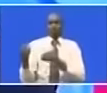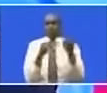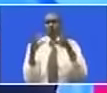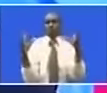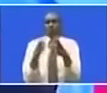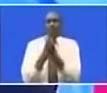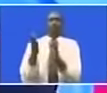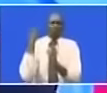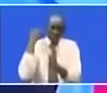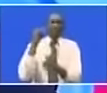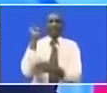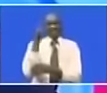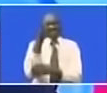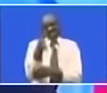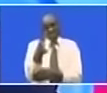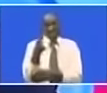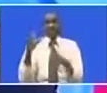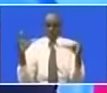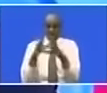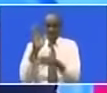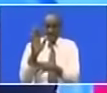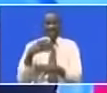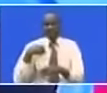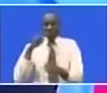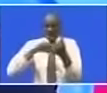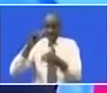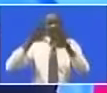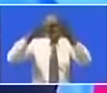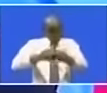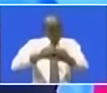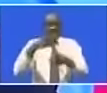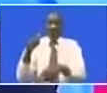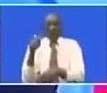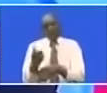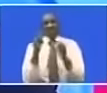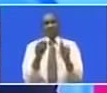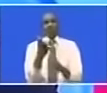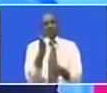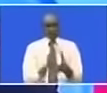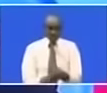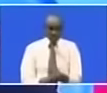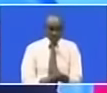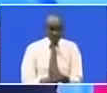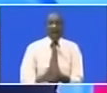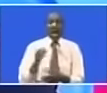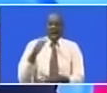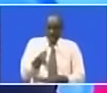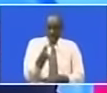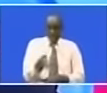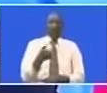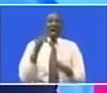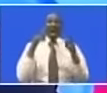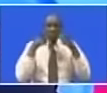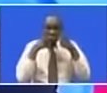by former President Nestor Kirchner, who was then succeeded by his wife Cristina Fernandez de Kirchner. Back home in Ivory